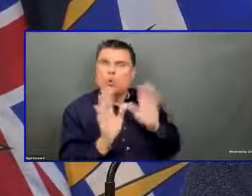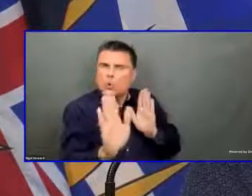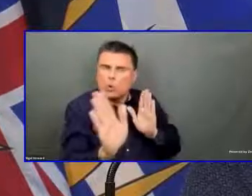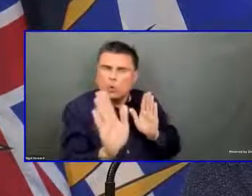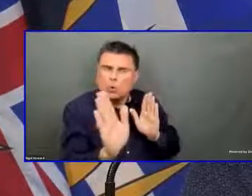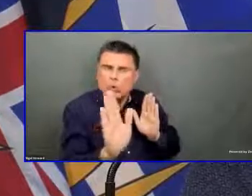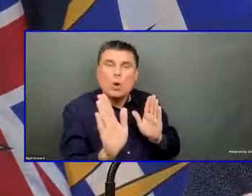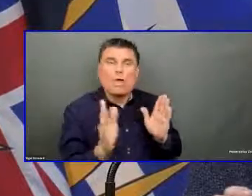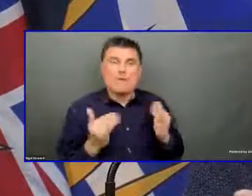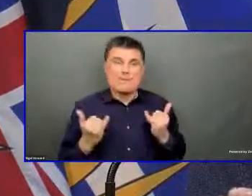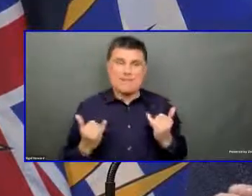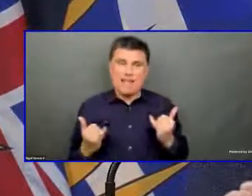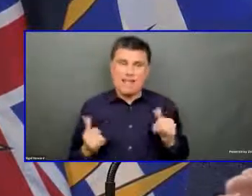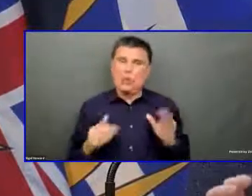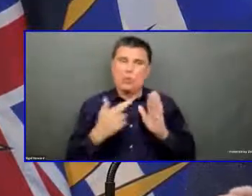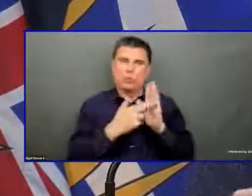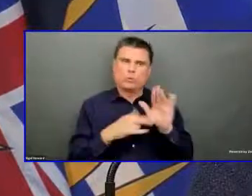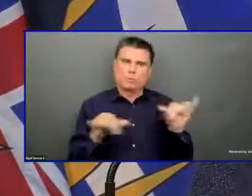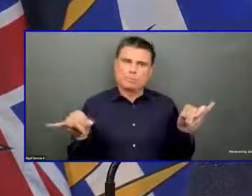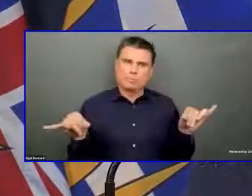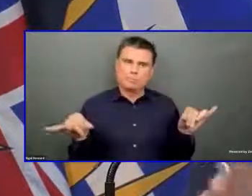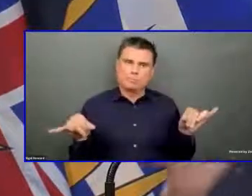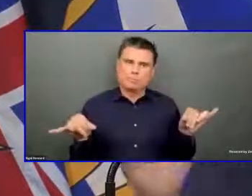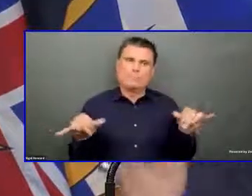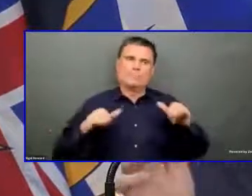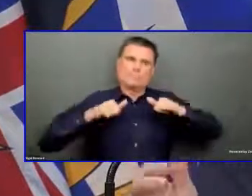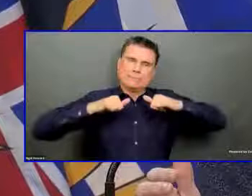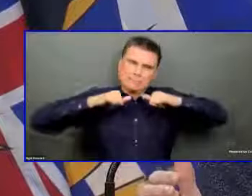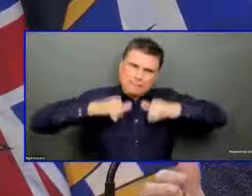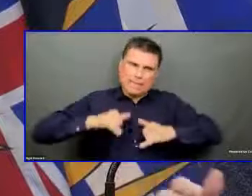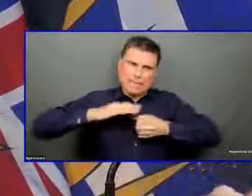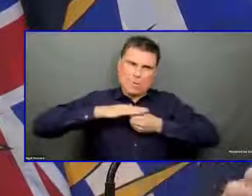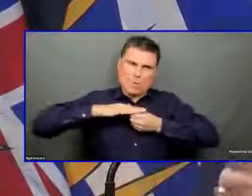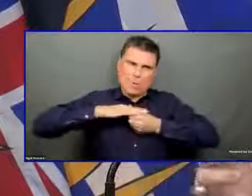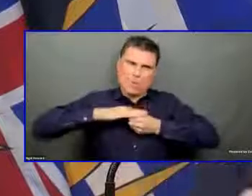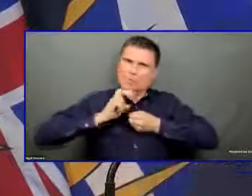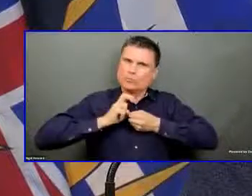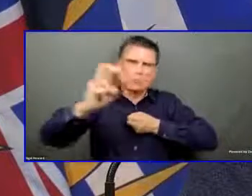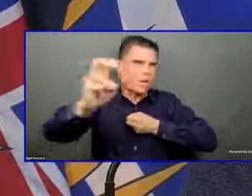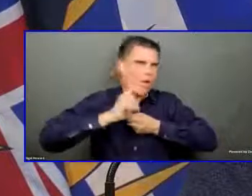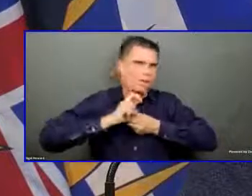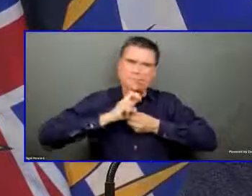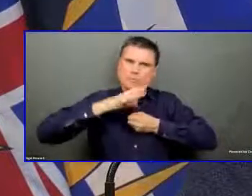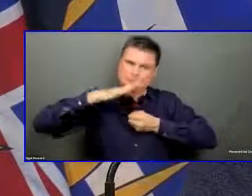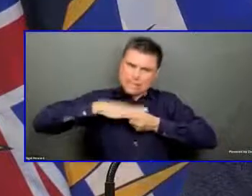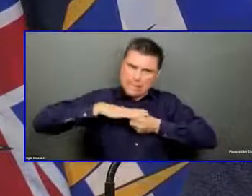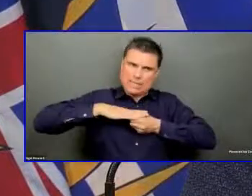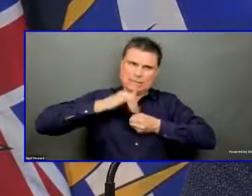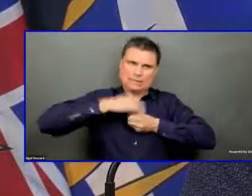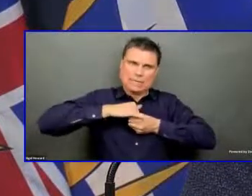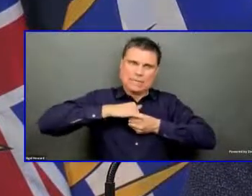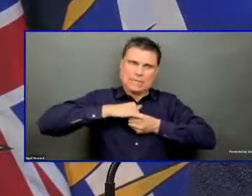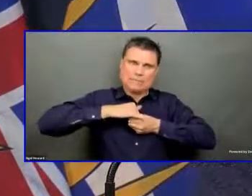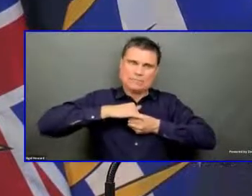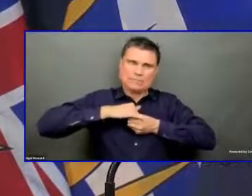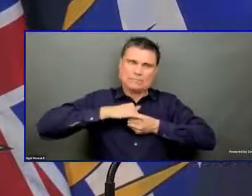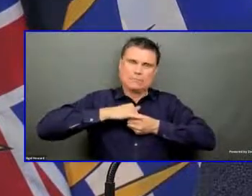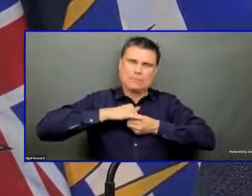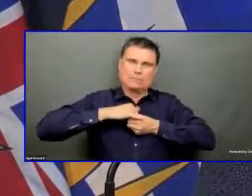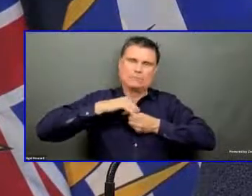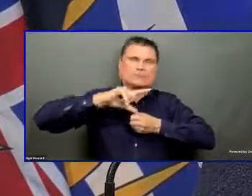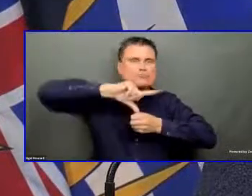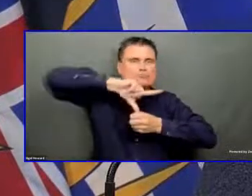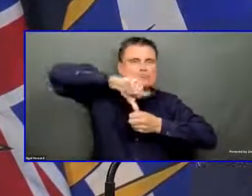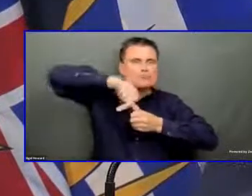stay local, explore your local community, explore your region. I do think over March break, if you are